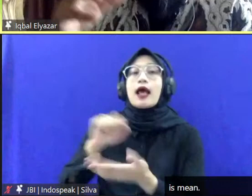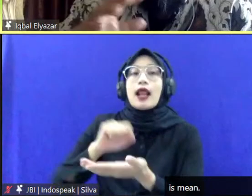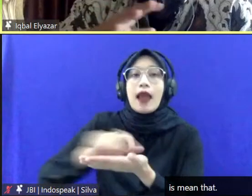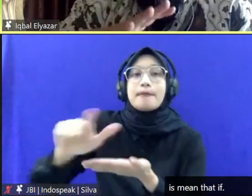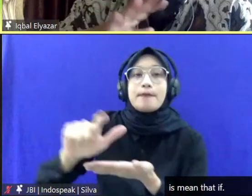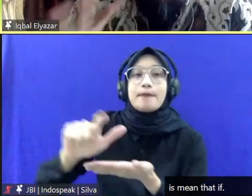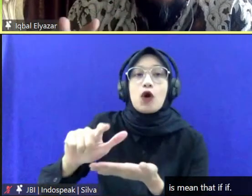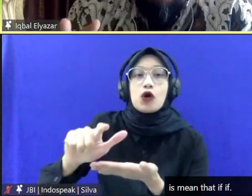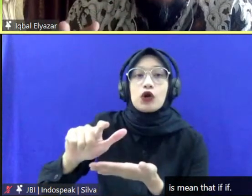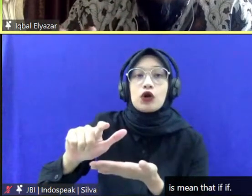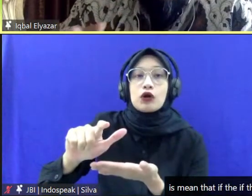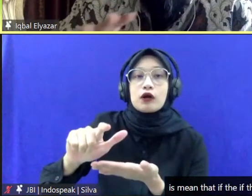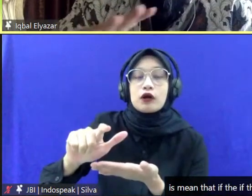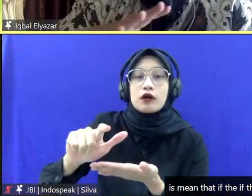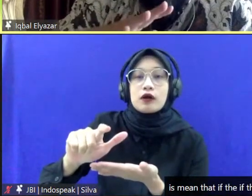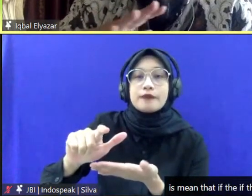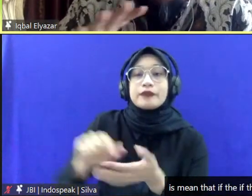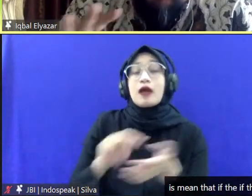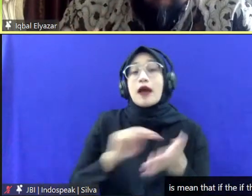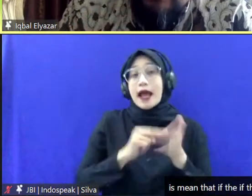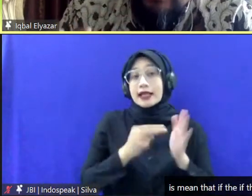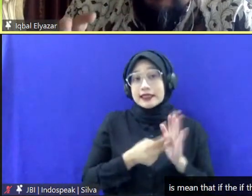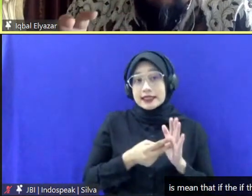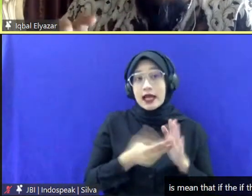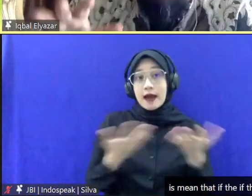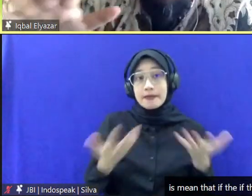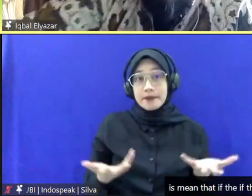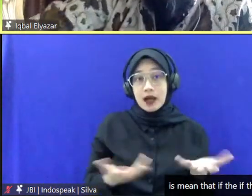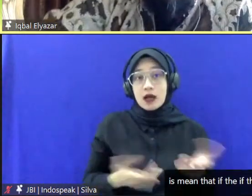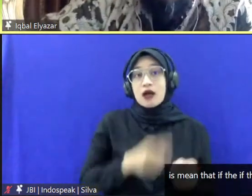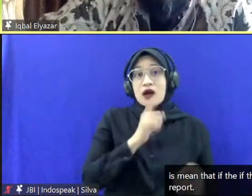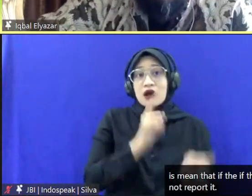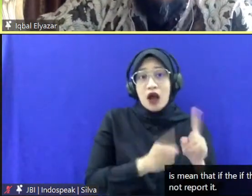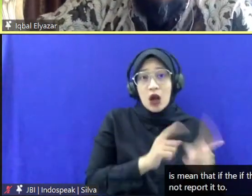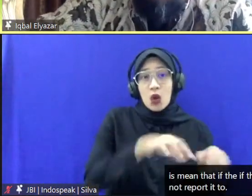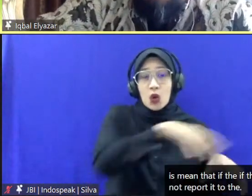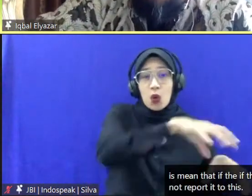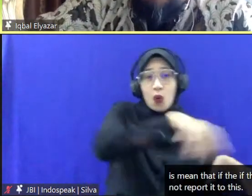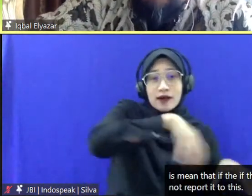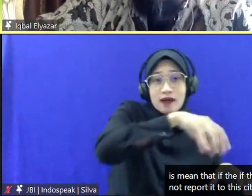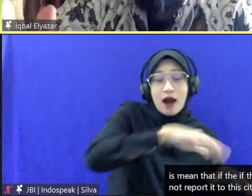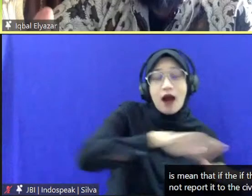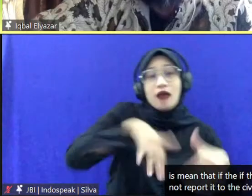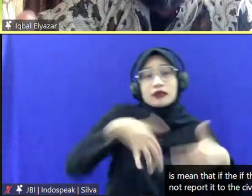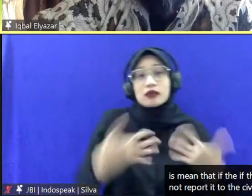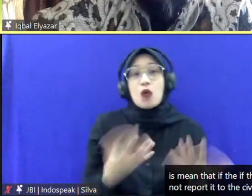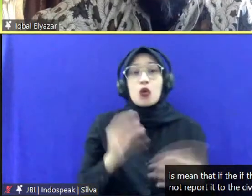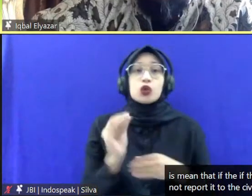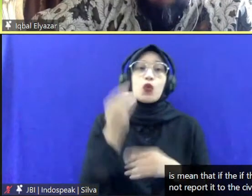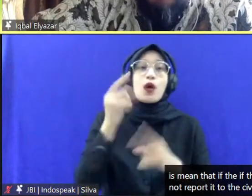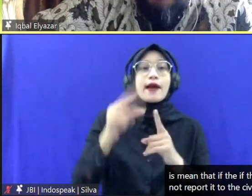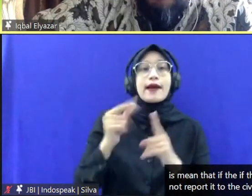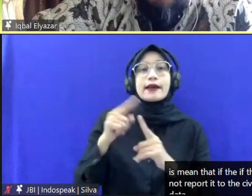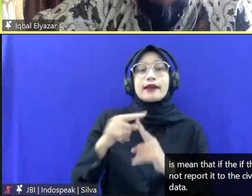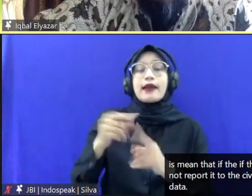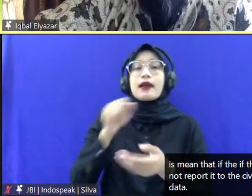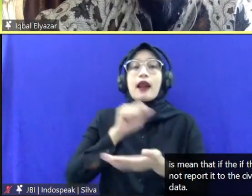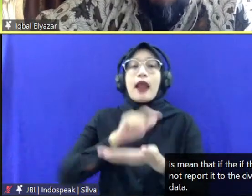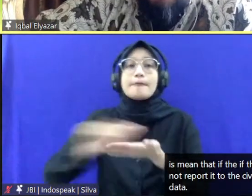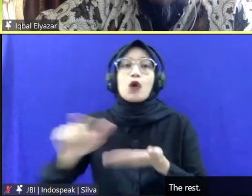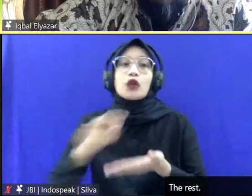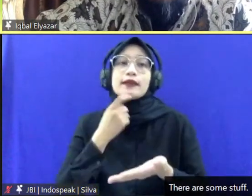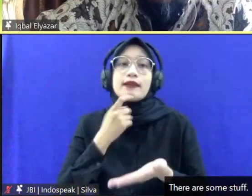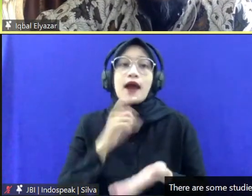if the family or the Ketua RT did not report it to the civil death registration, we will miss the data. There are